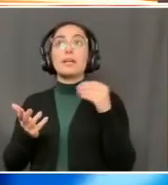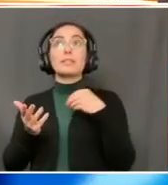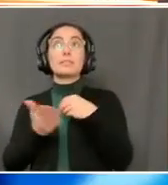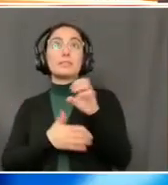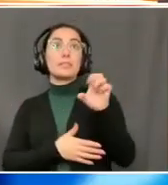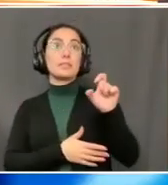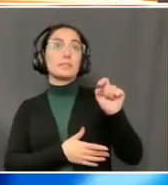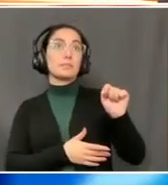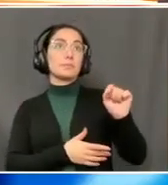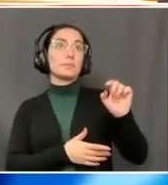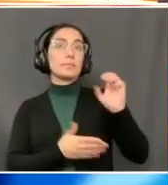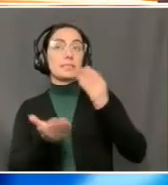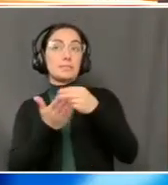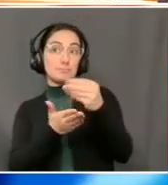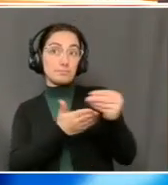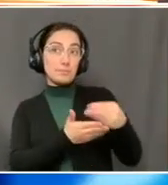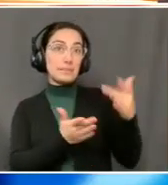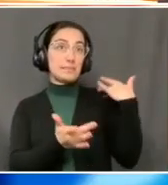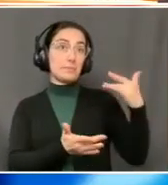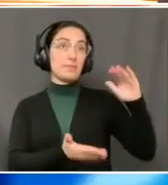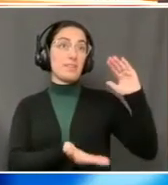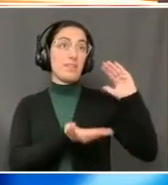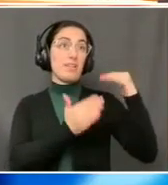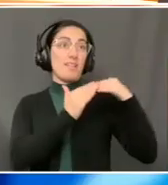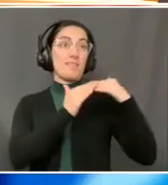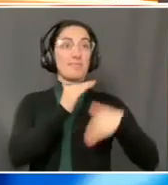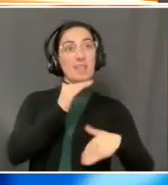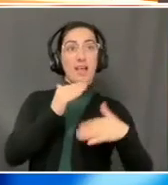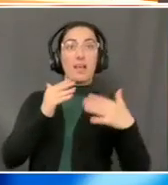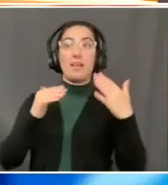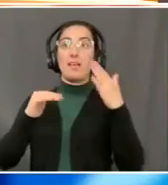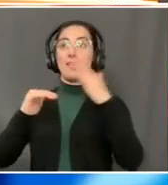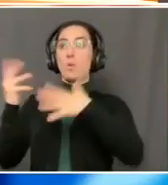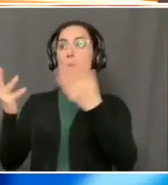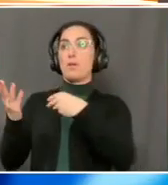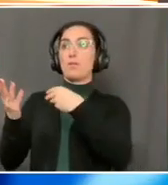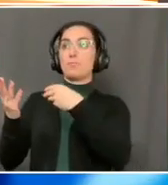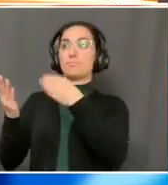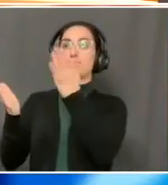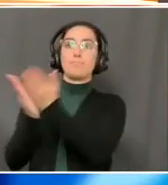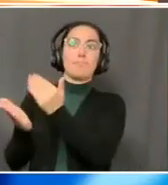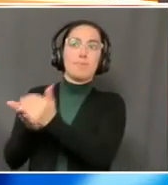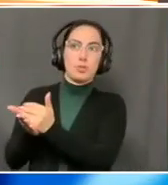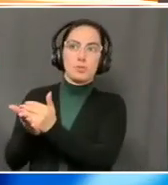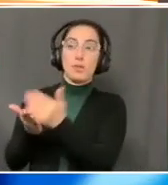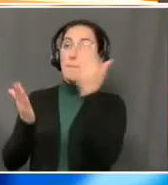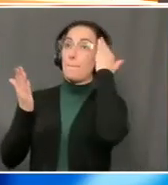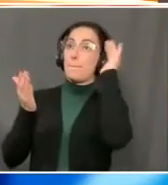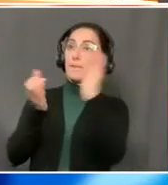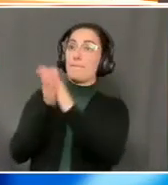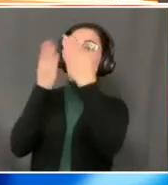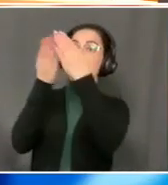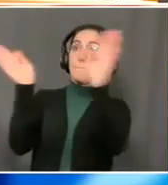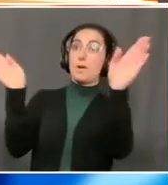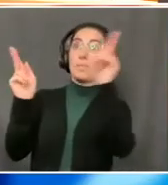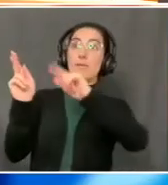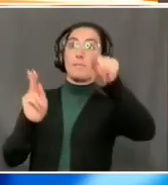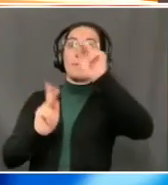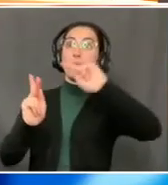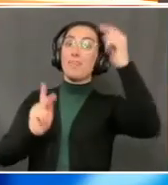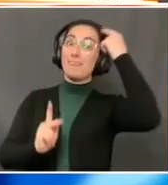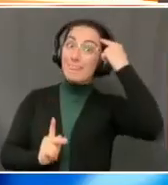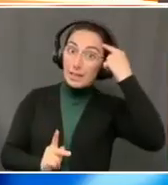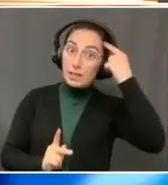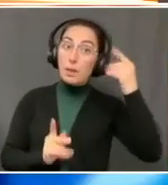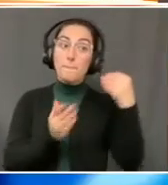budgeted. Yes. And so I think to the public, it seems like that's an area where money is just kept. And so I